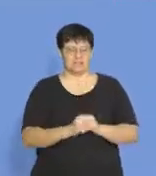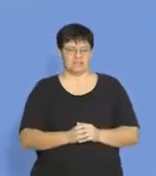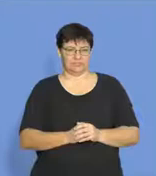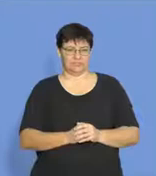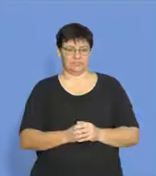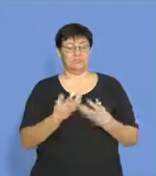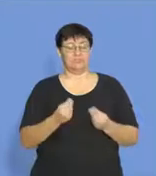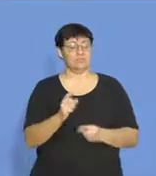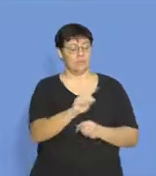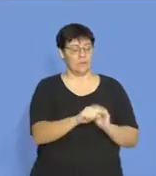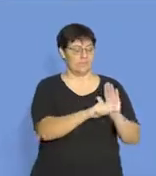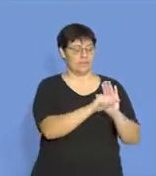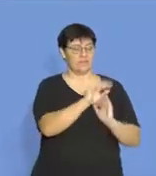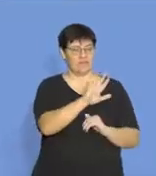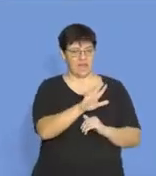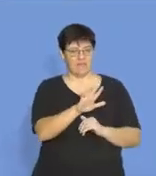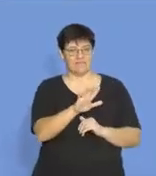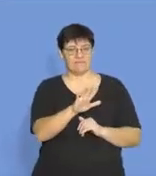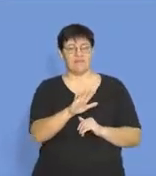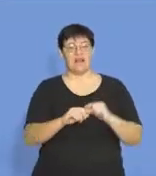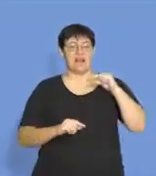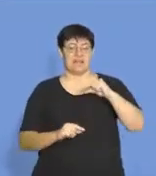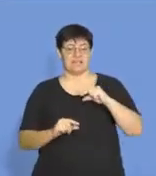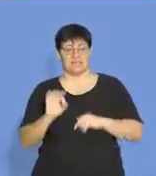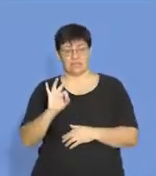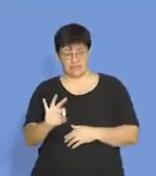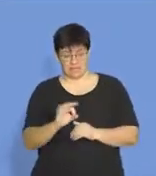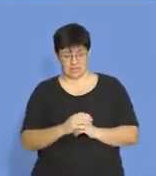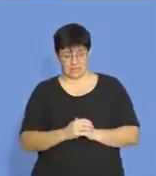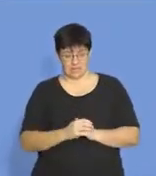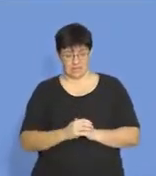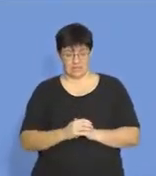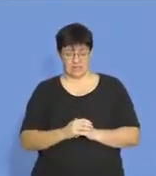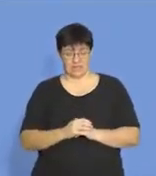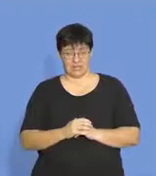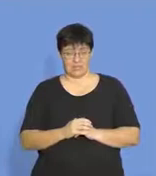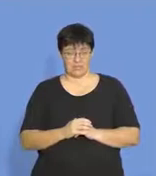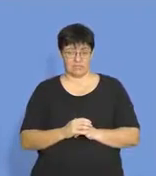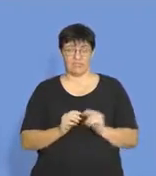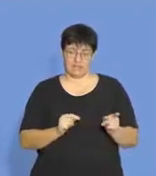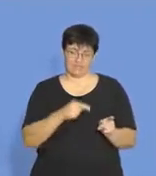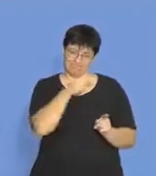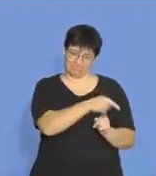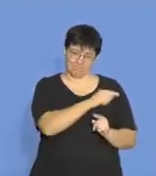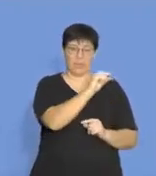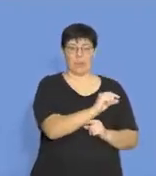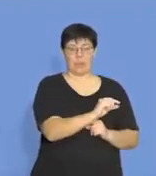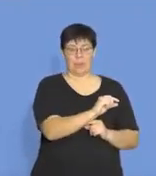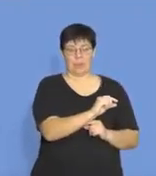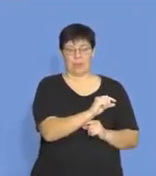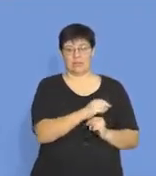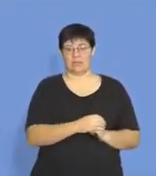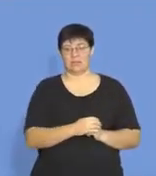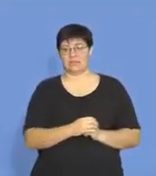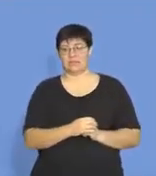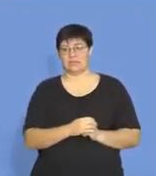examples, I have -5 is less than 3. Remember, wherever the sharp point is, means it is the small